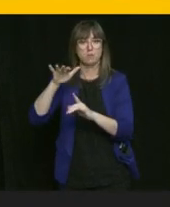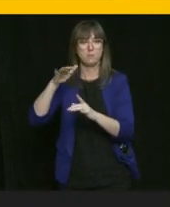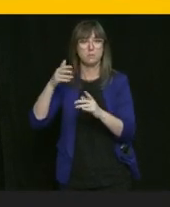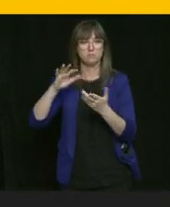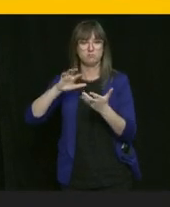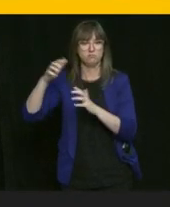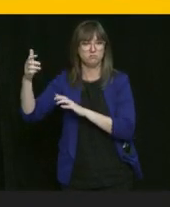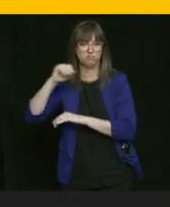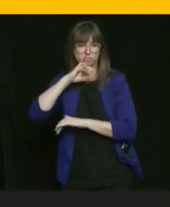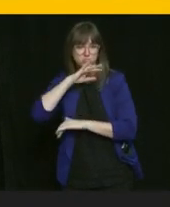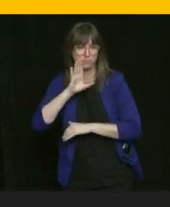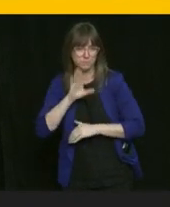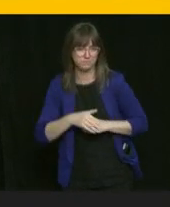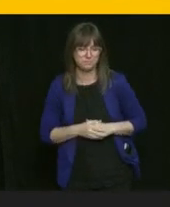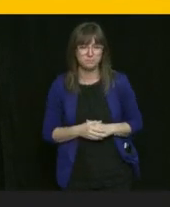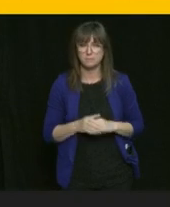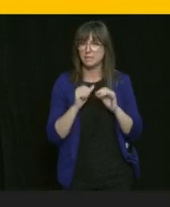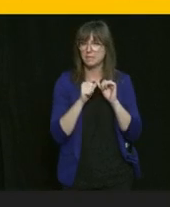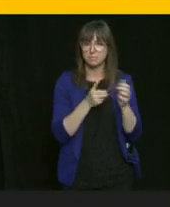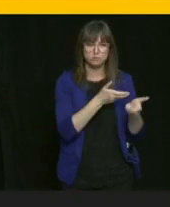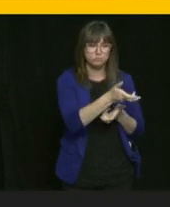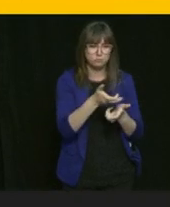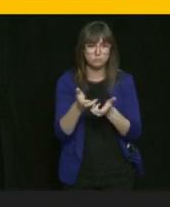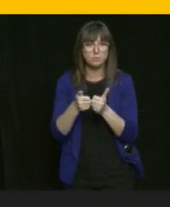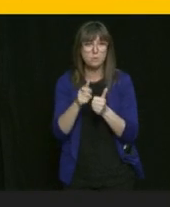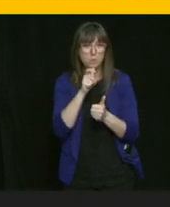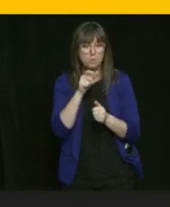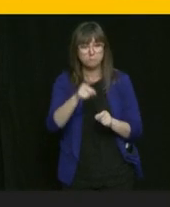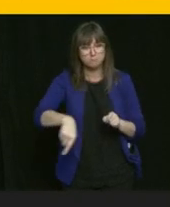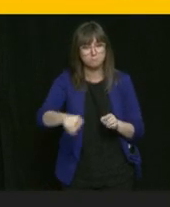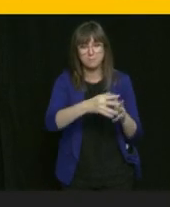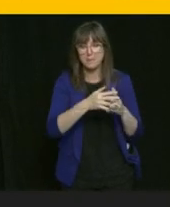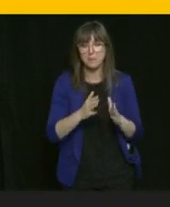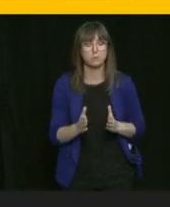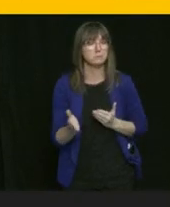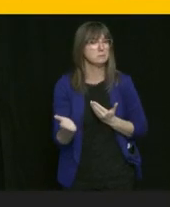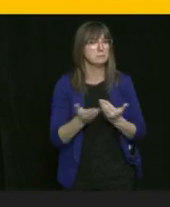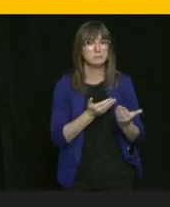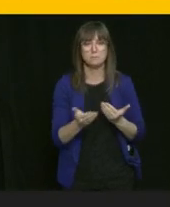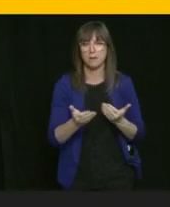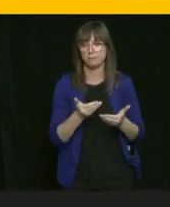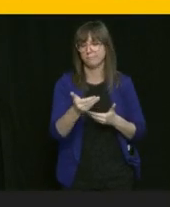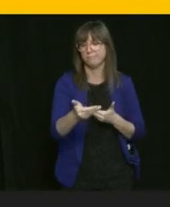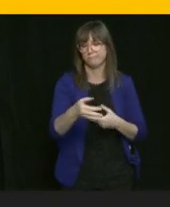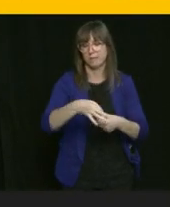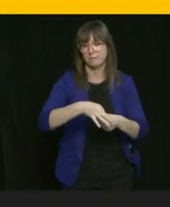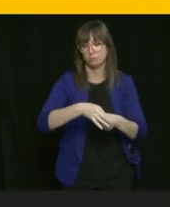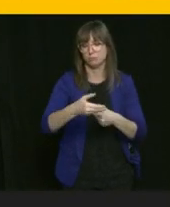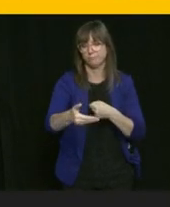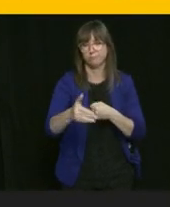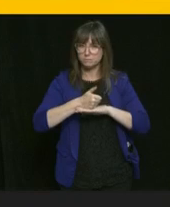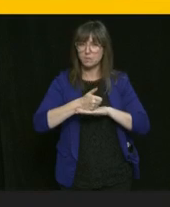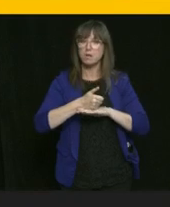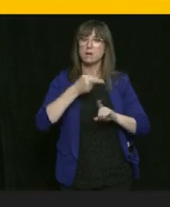les Américains. We will continue to work together with Americans, no matter what the outcome of the election is.